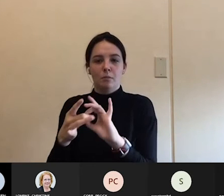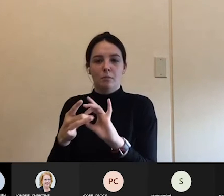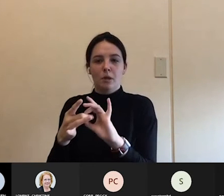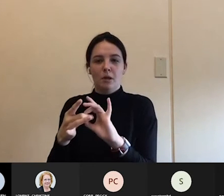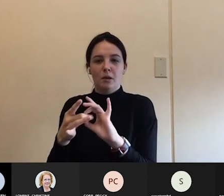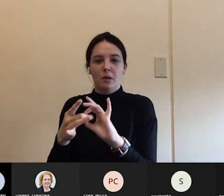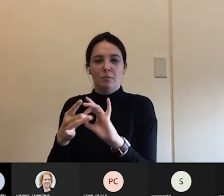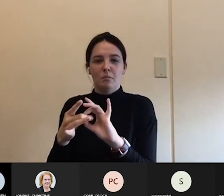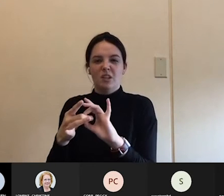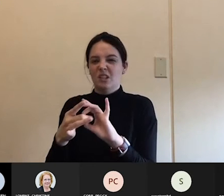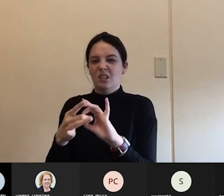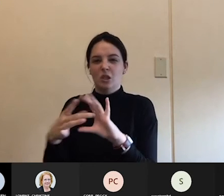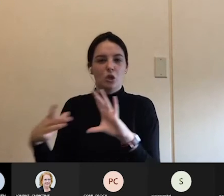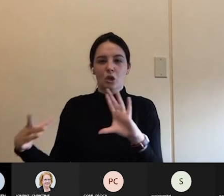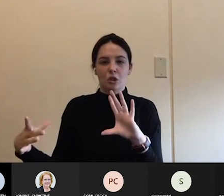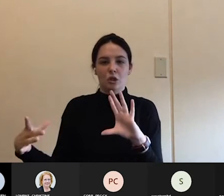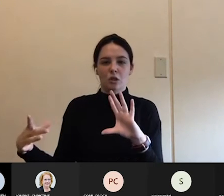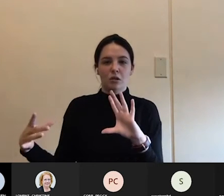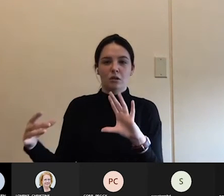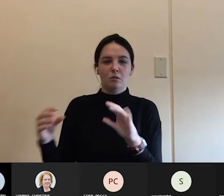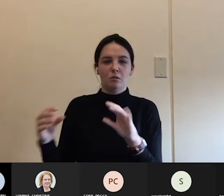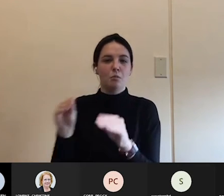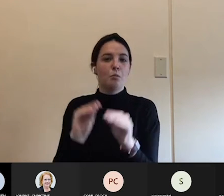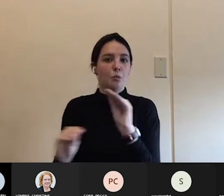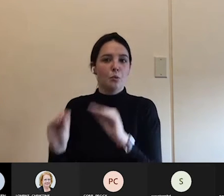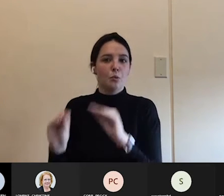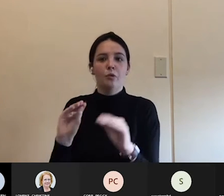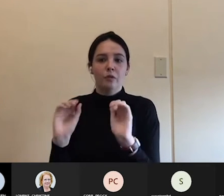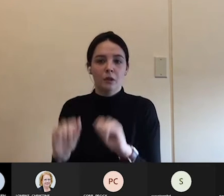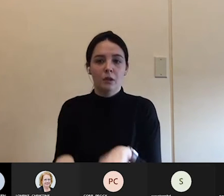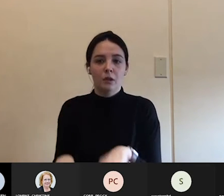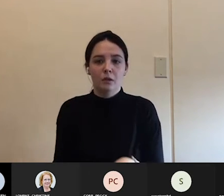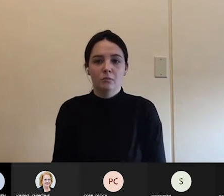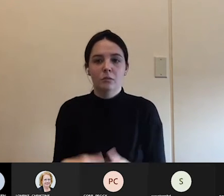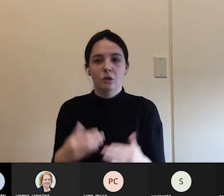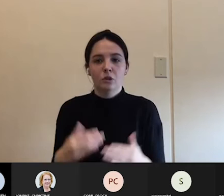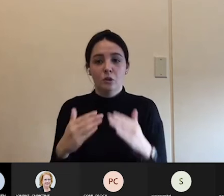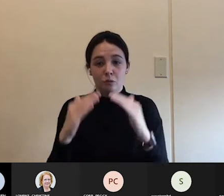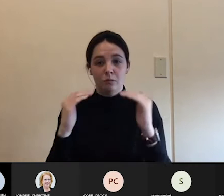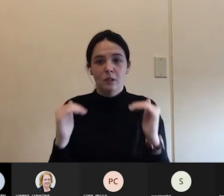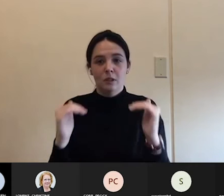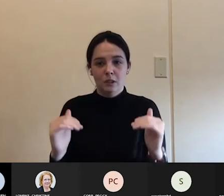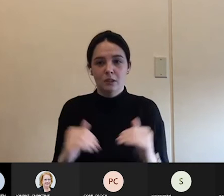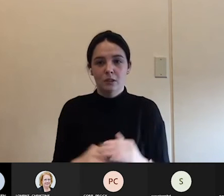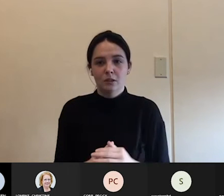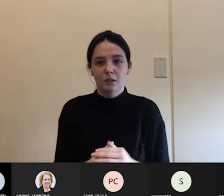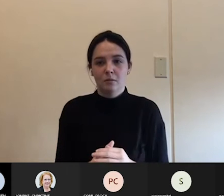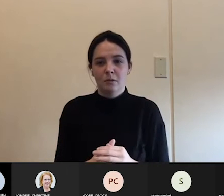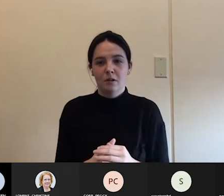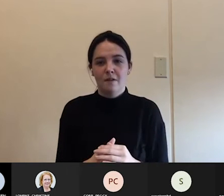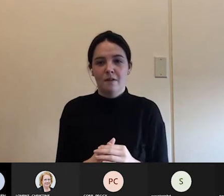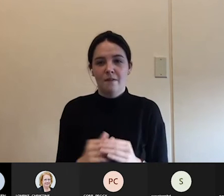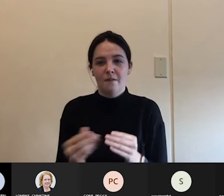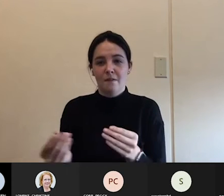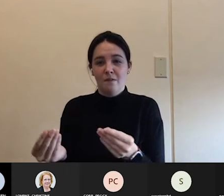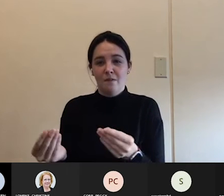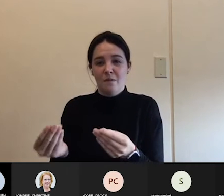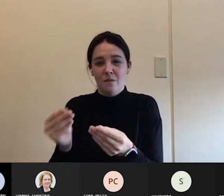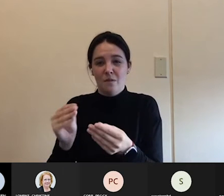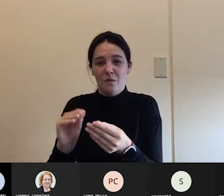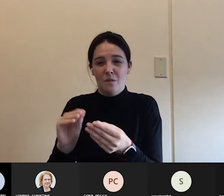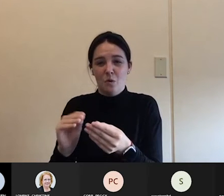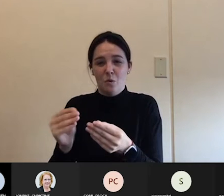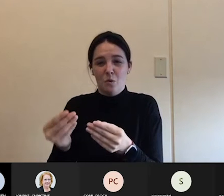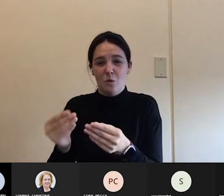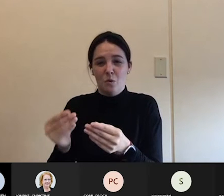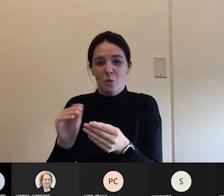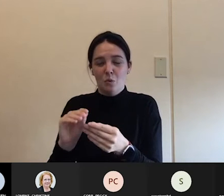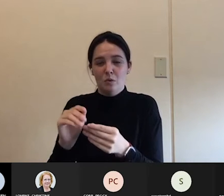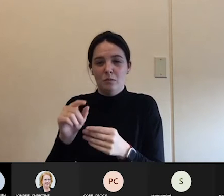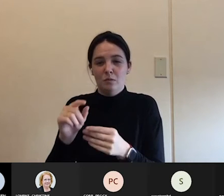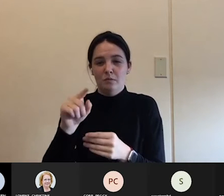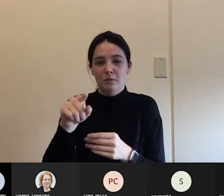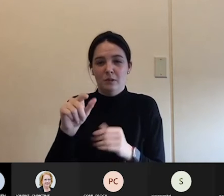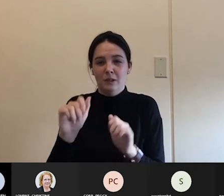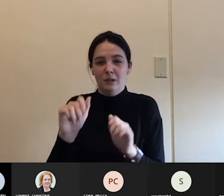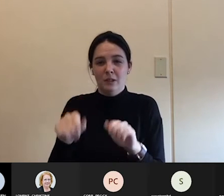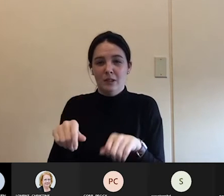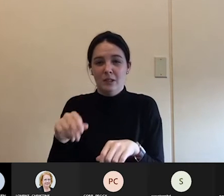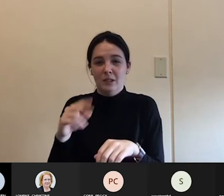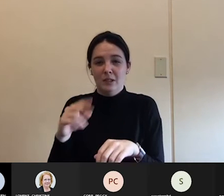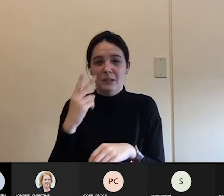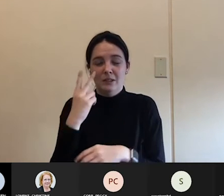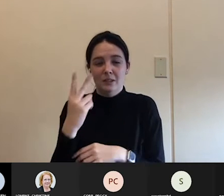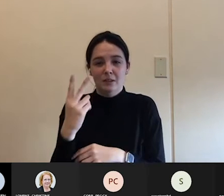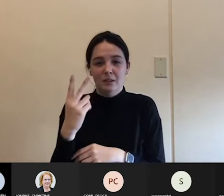This next step is easy enough. You fold the extending part of the paper into the